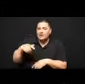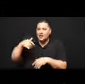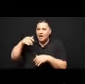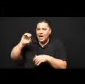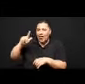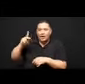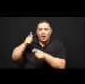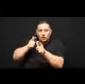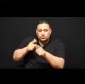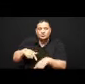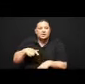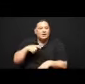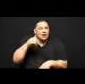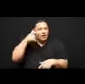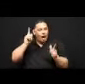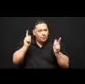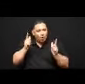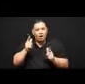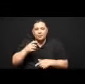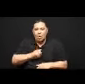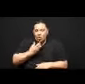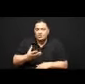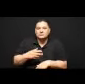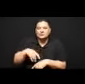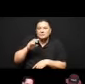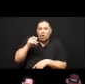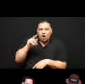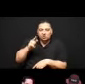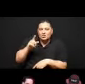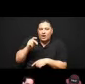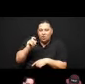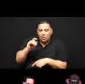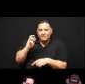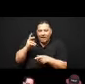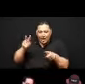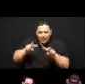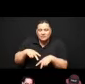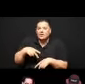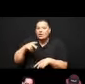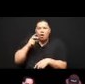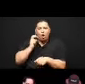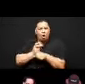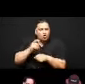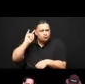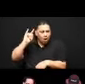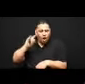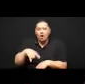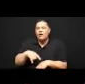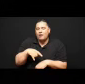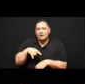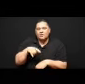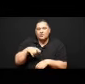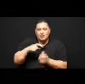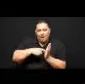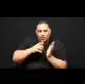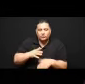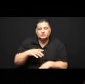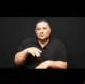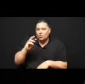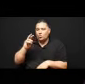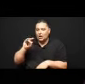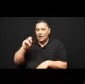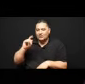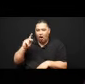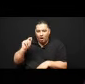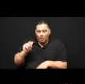poets. The Mirage Meadow, Vegas Valley. A couple of hard rock miners from Winnemucca. Old Growth,